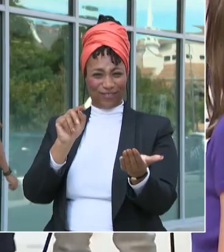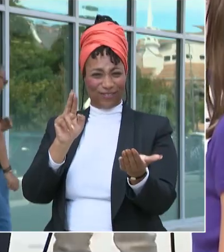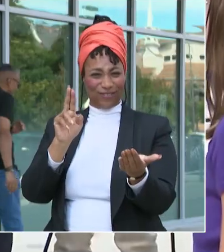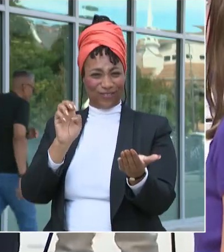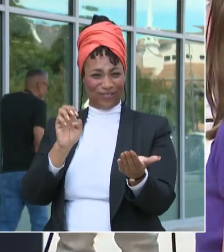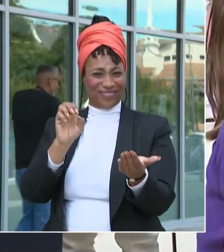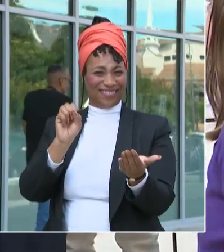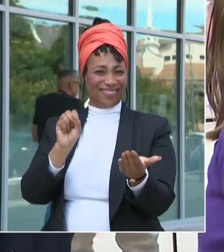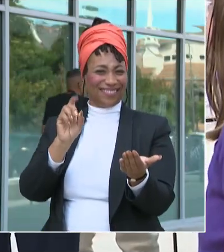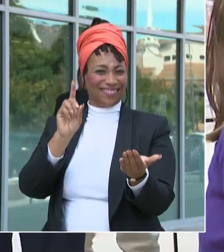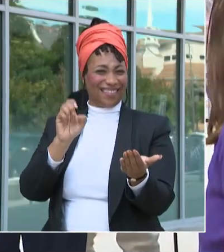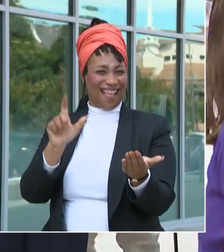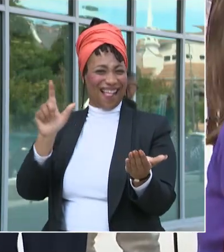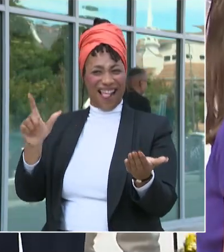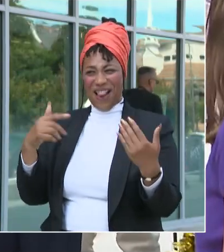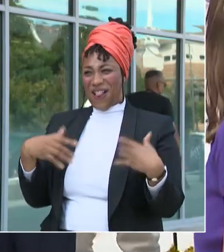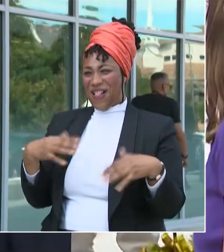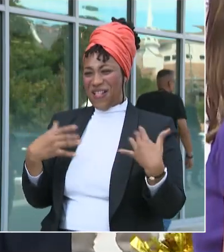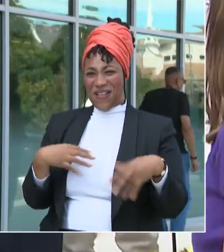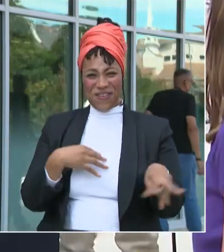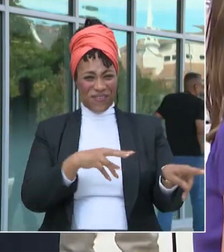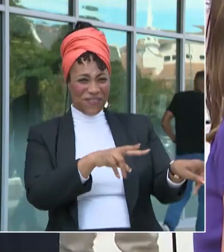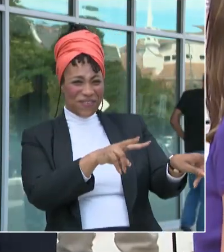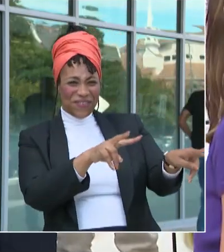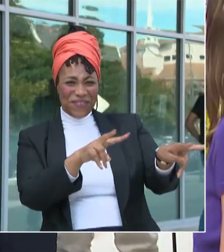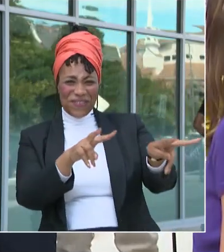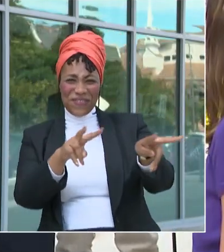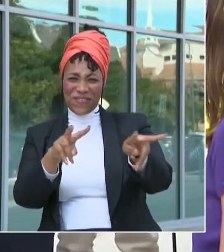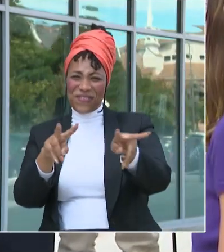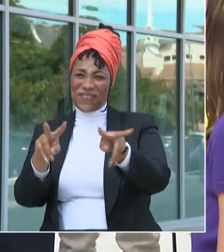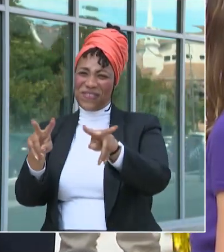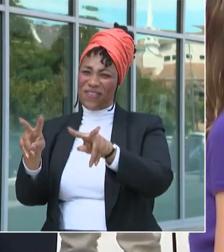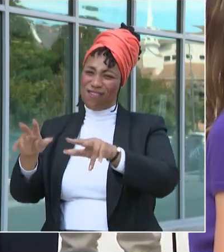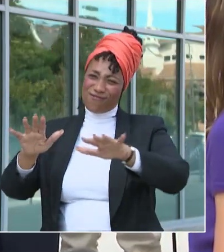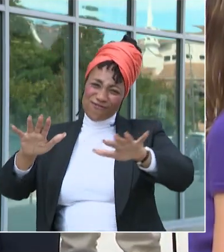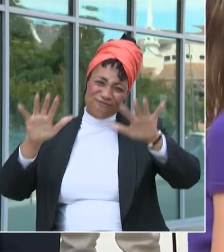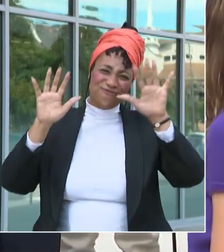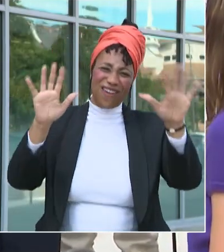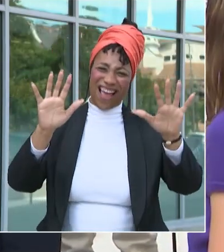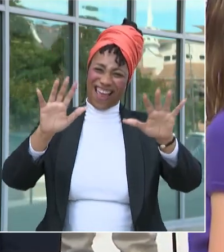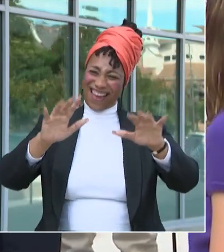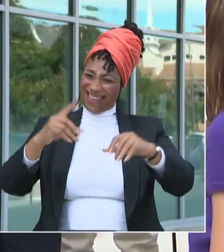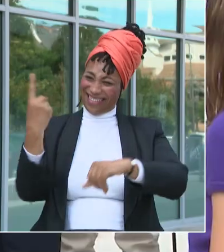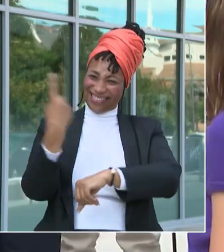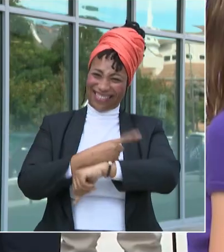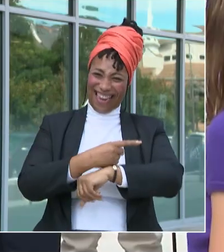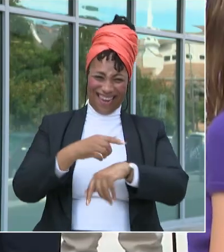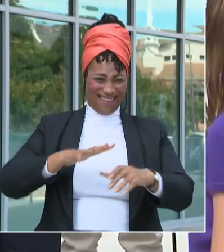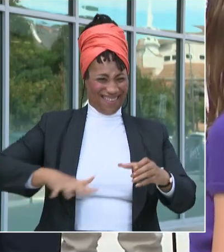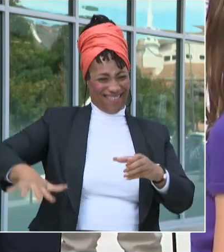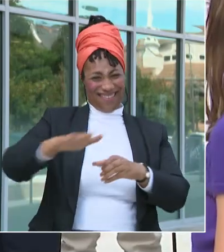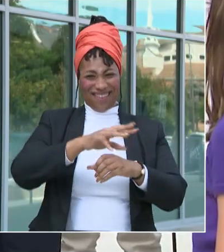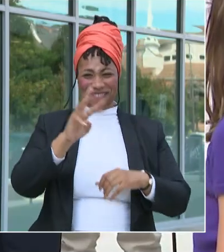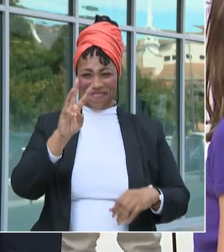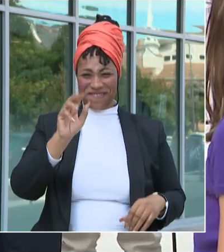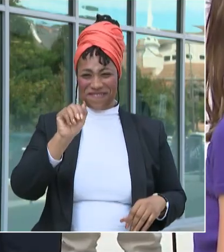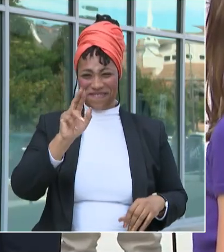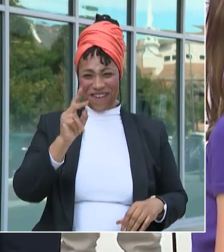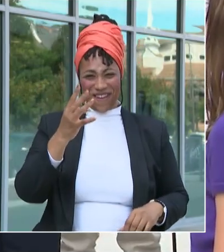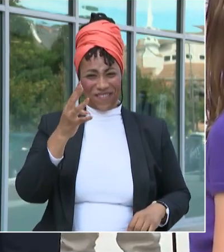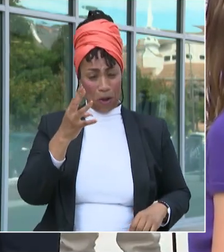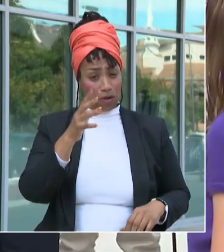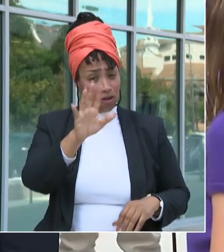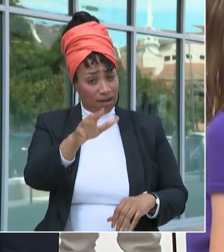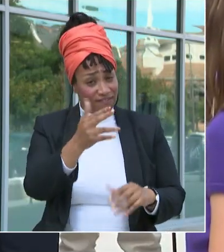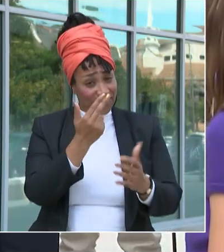is a joyful day for Ward 4 and the Truesdell community. One thing I think is funny is I went to Rudolph Elementary, and